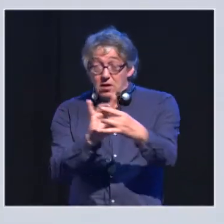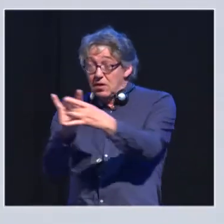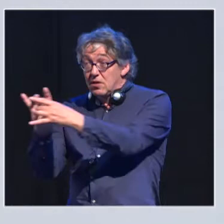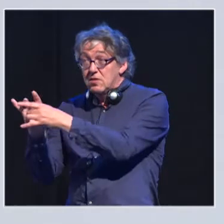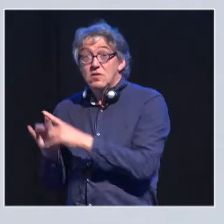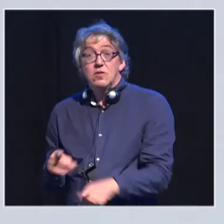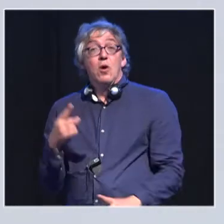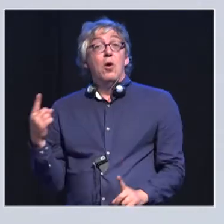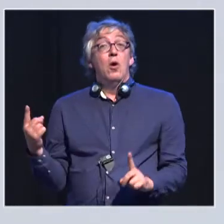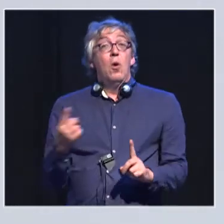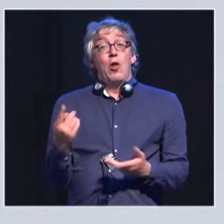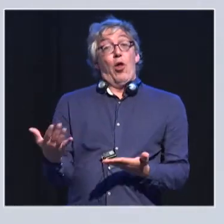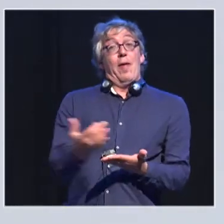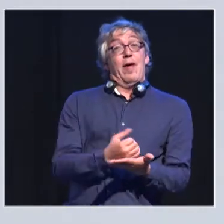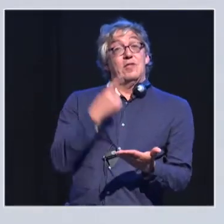to delivery service, but